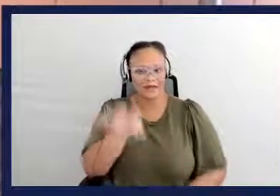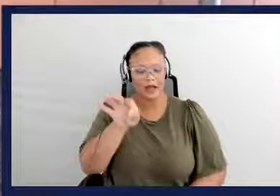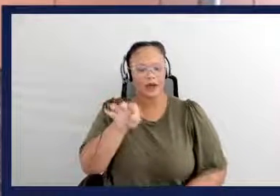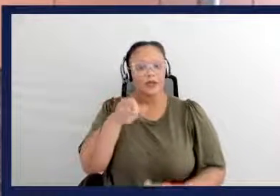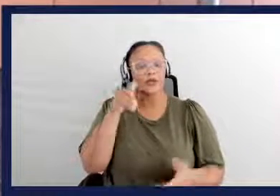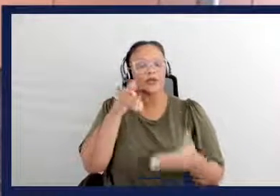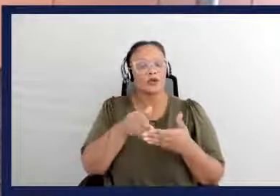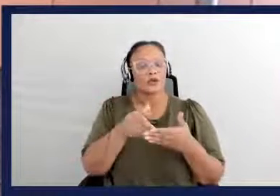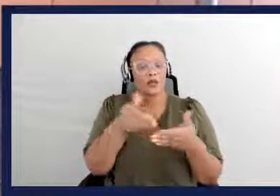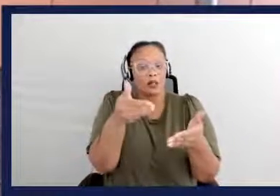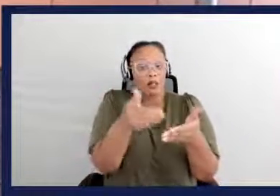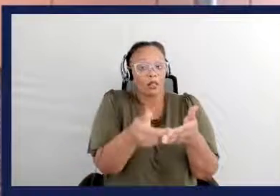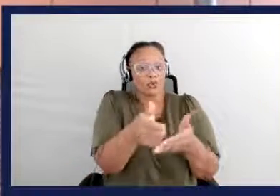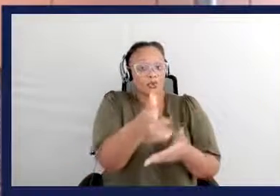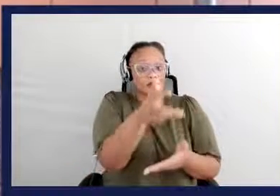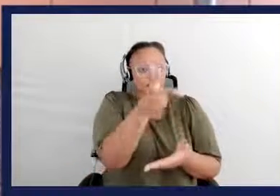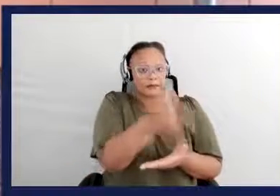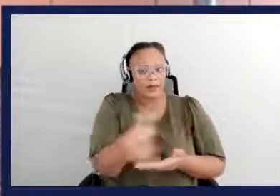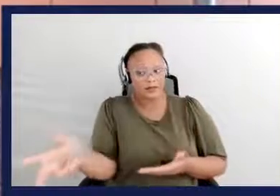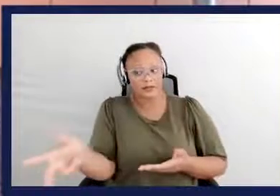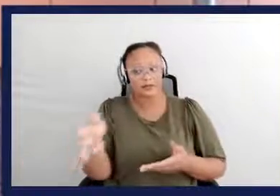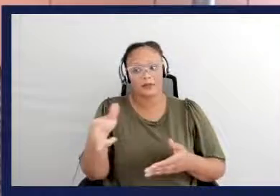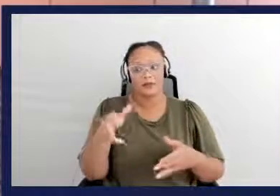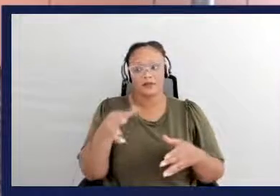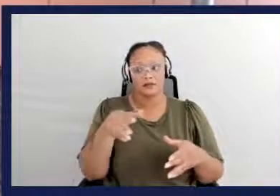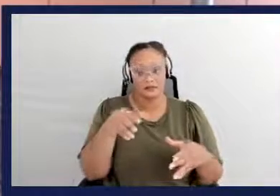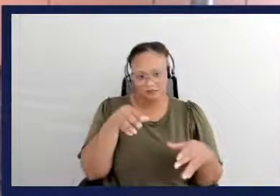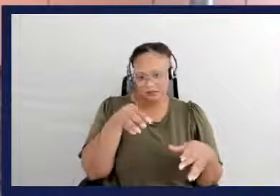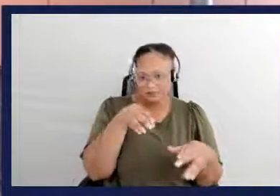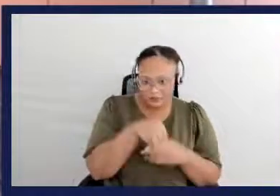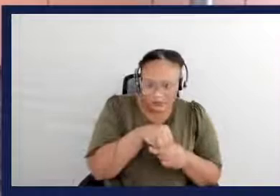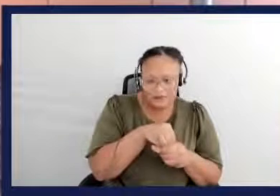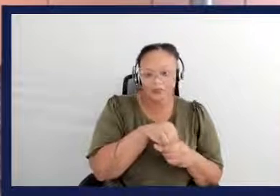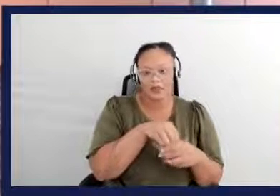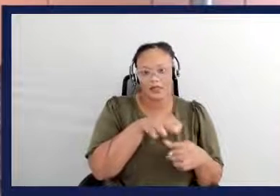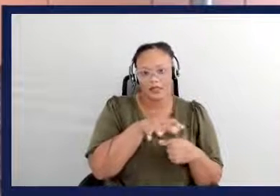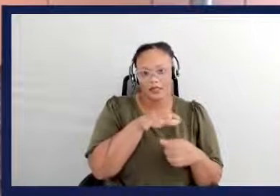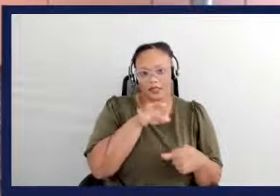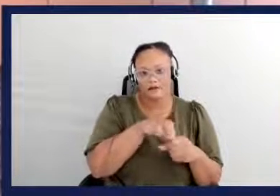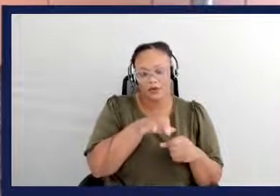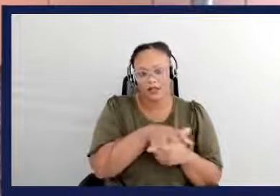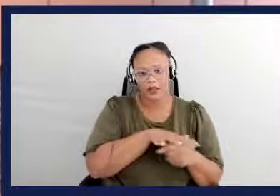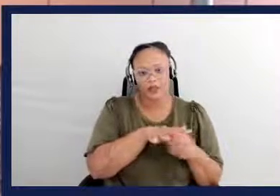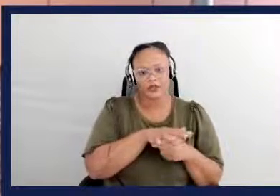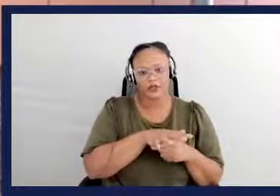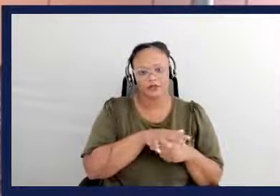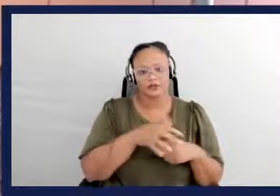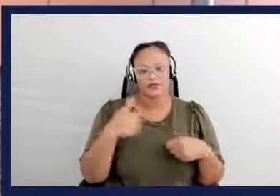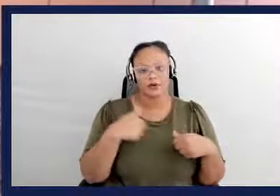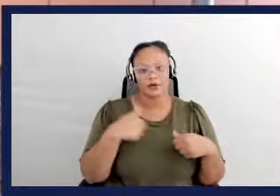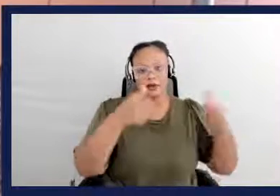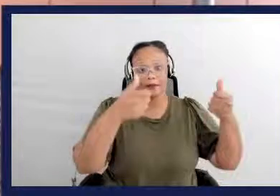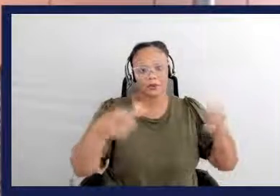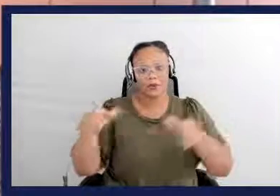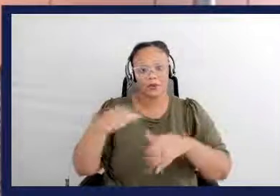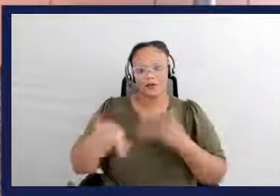spots to our voting location. So we post all of our voting locations online, and we usually place